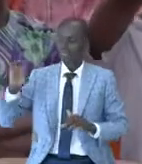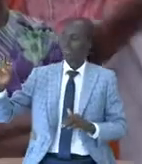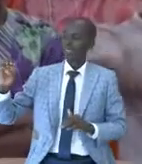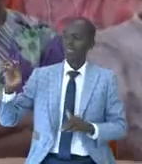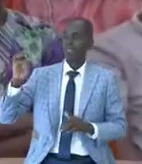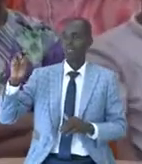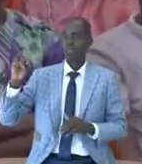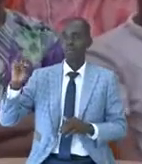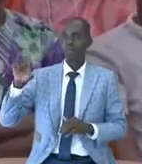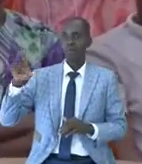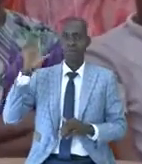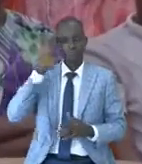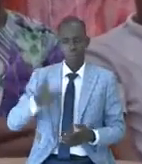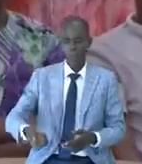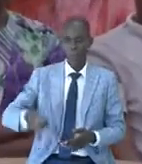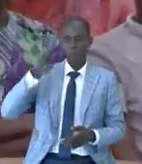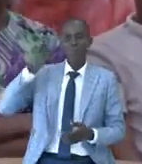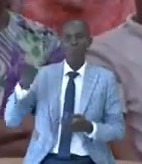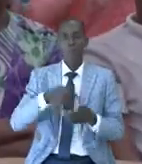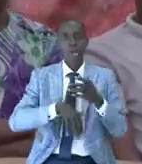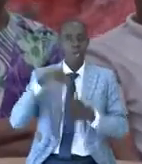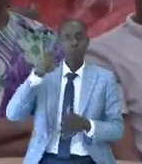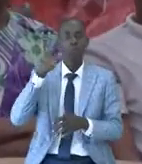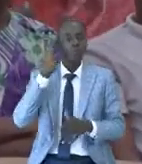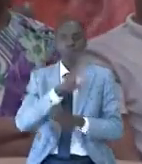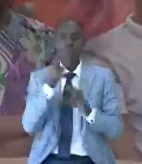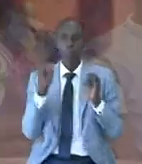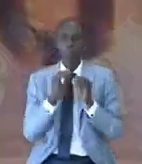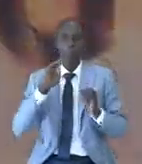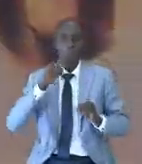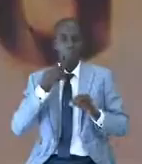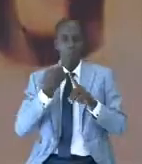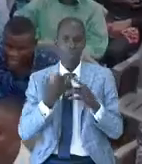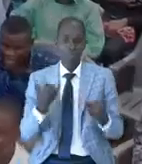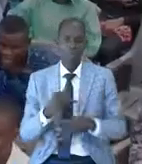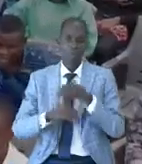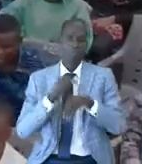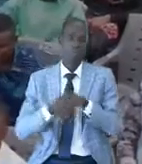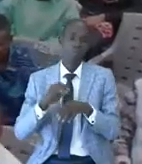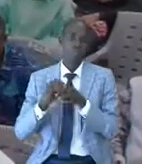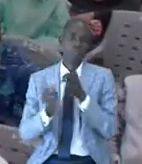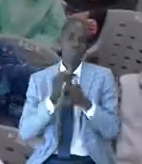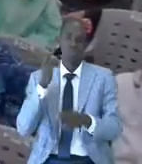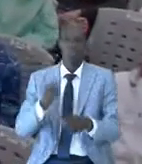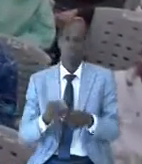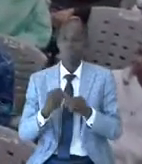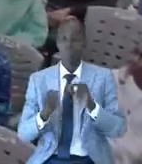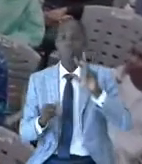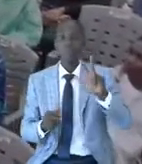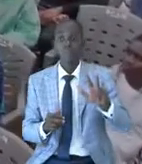You'll be better today. No more bitter in Jesus' name. Yeah. Number three,